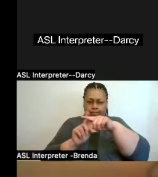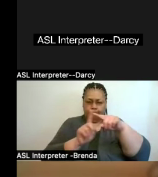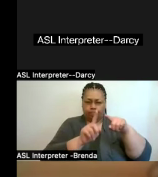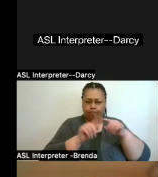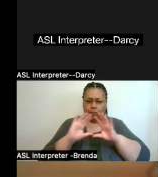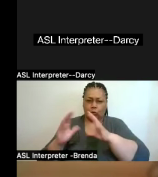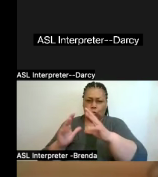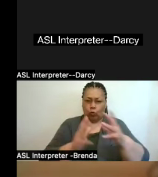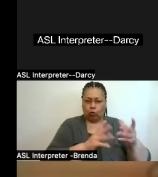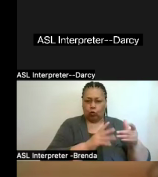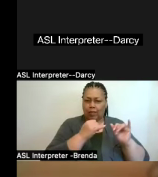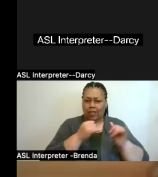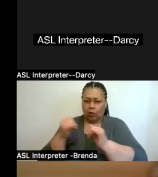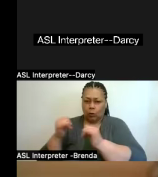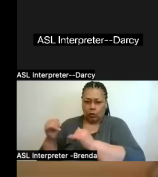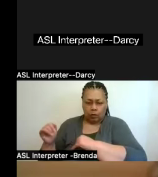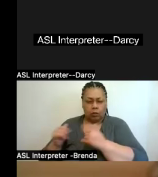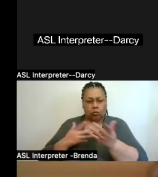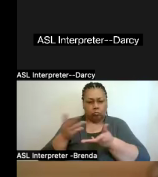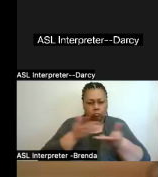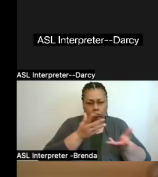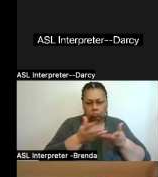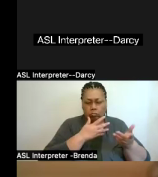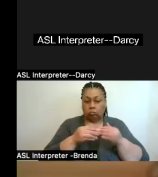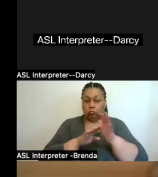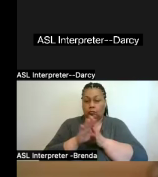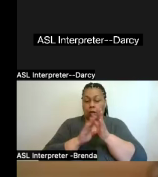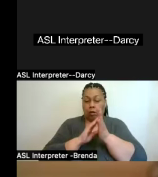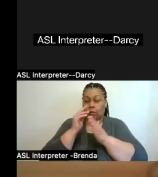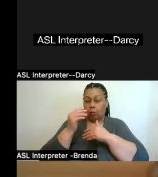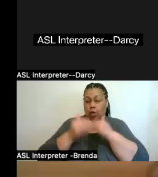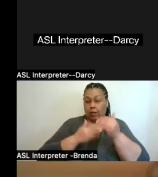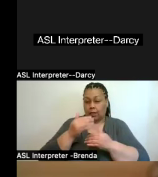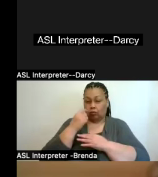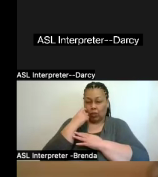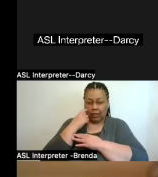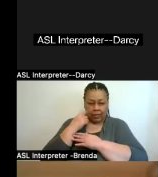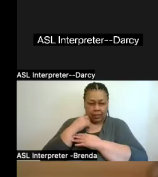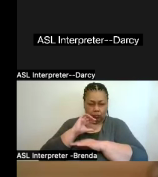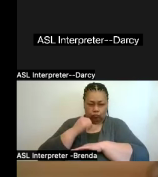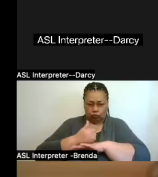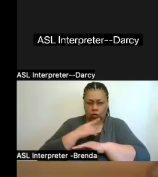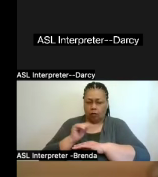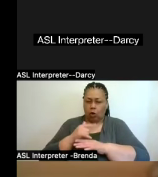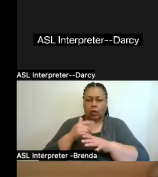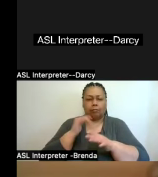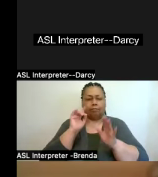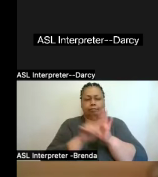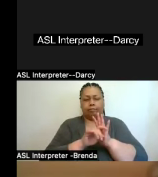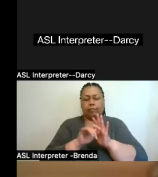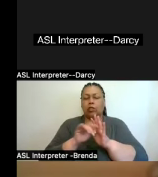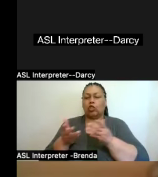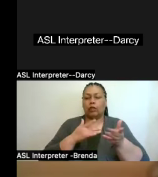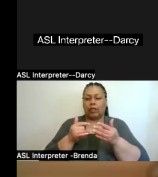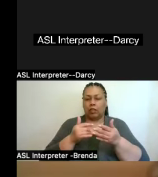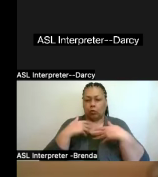groups and individuals. And we've developed processes recently for identifying service recovery objectives for lifeline infrastructure systems